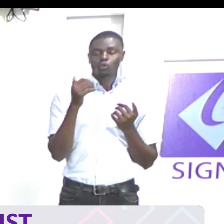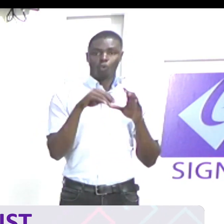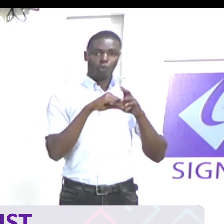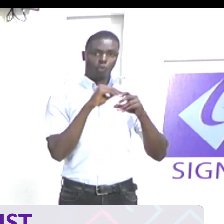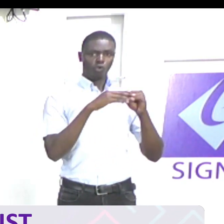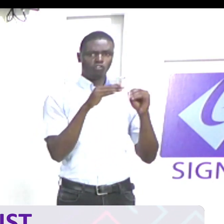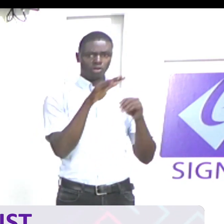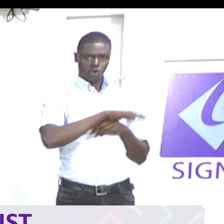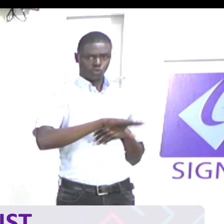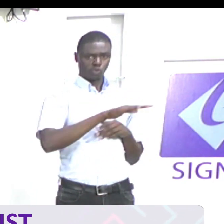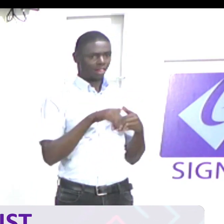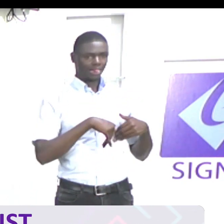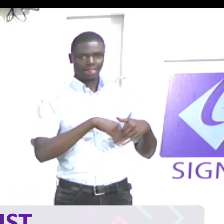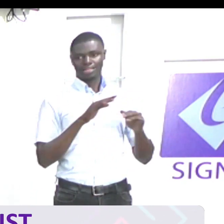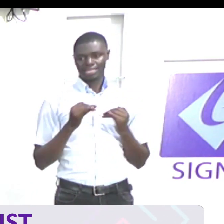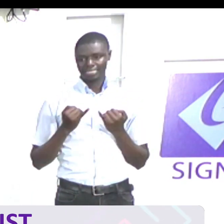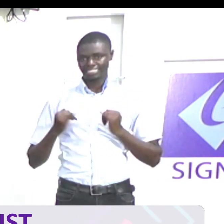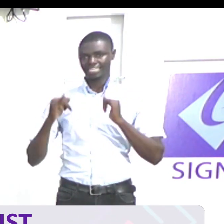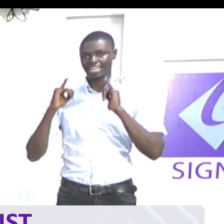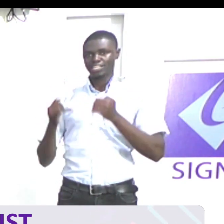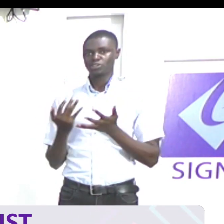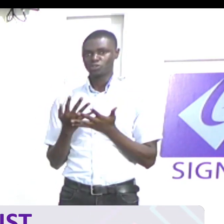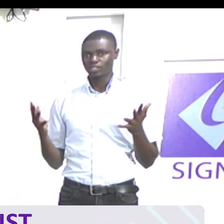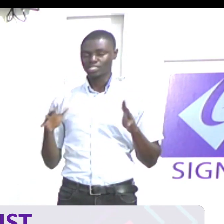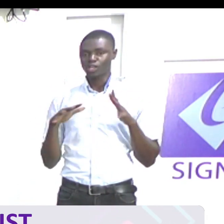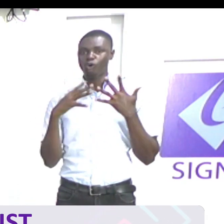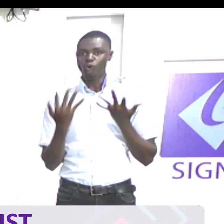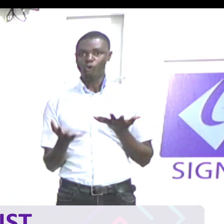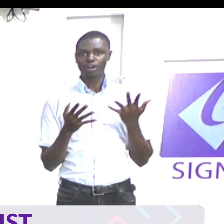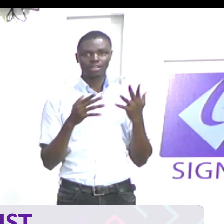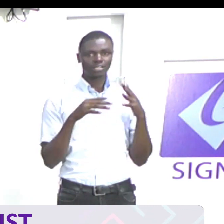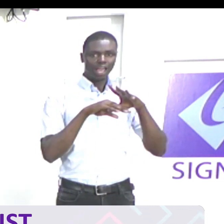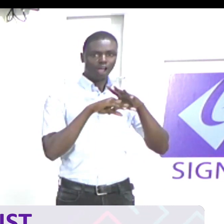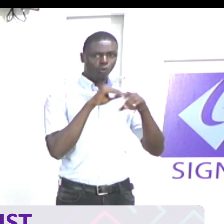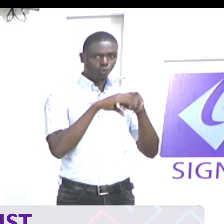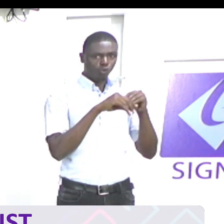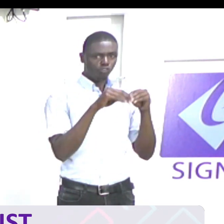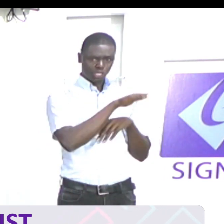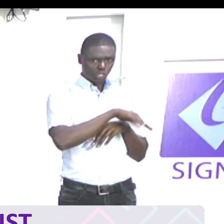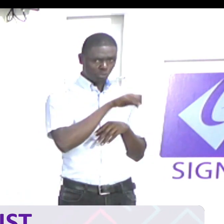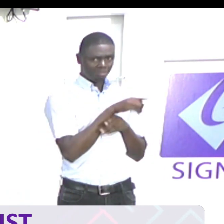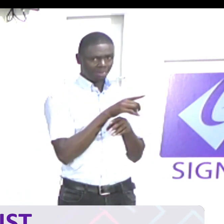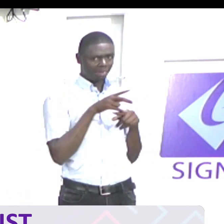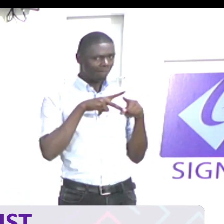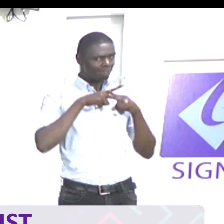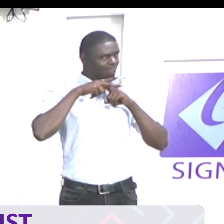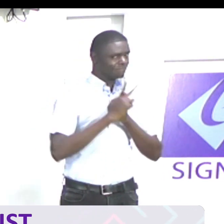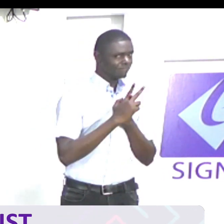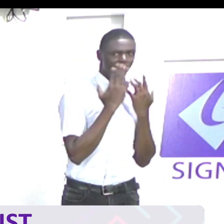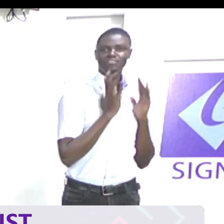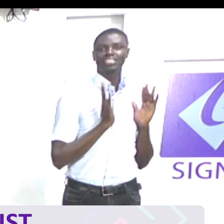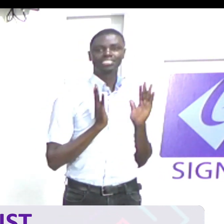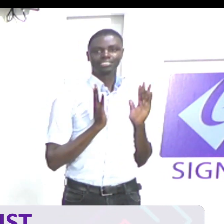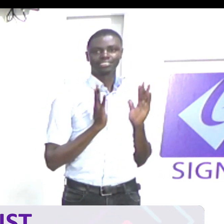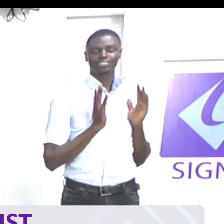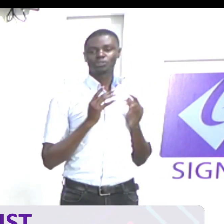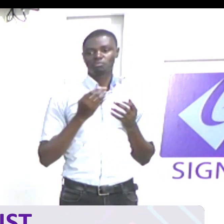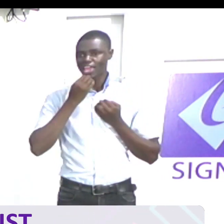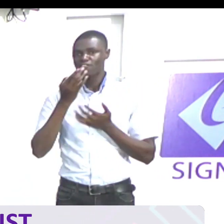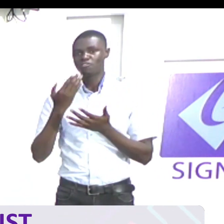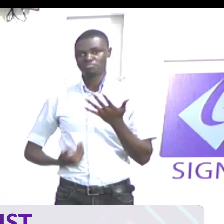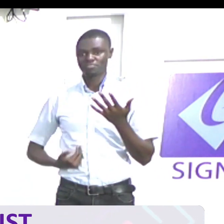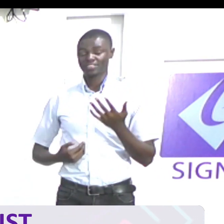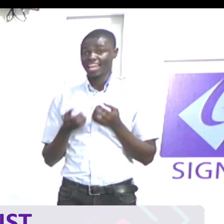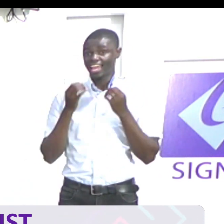zone, trying new things? Ama wewe mtu una follow certain nimekuwa maana hiyo line. Umekuwa maana line mtaratara fulani. Hebu niambie.